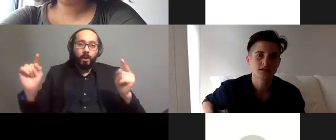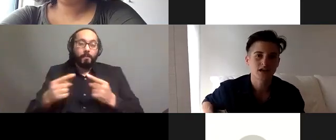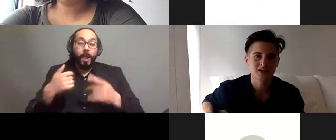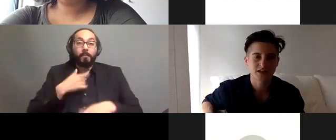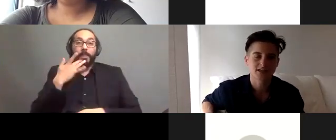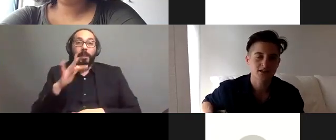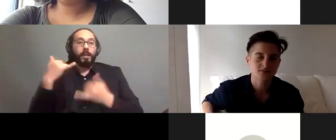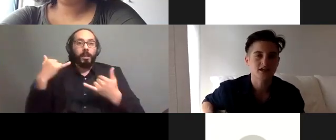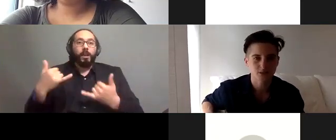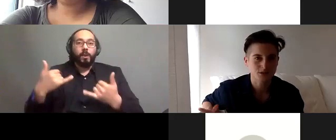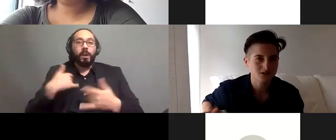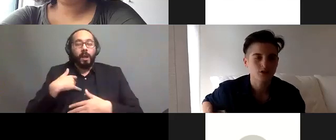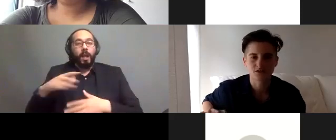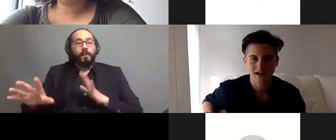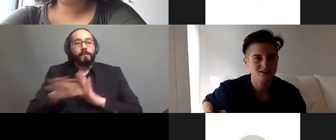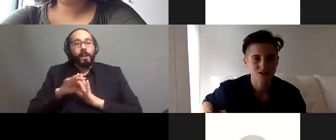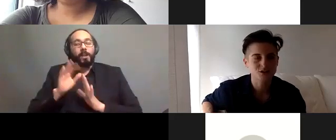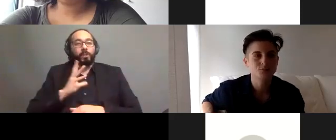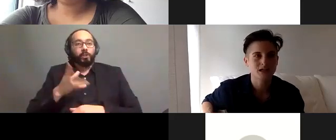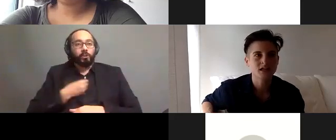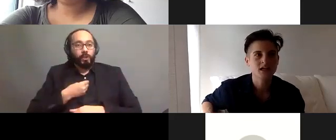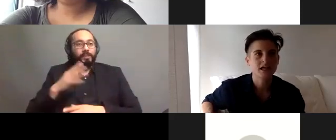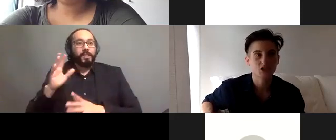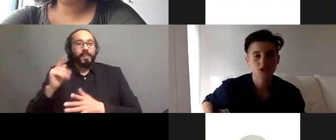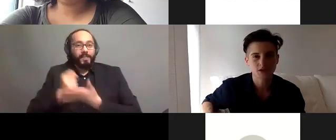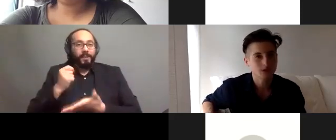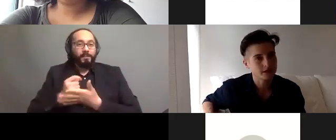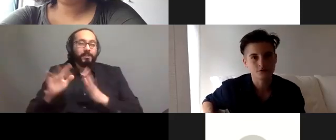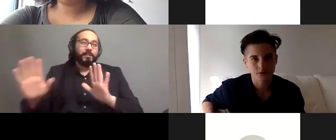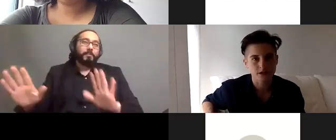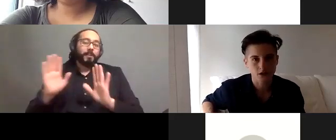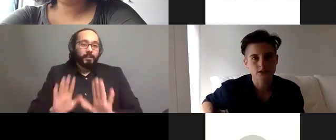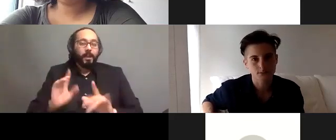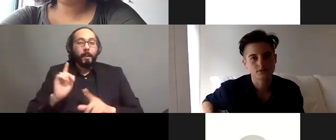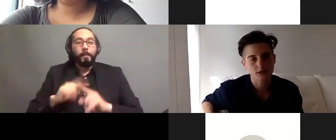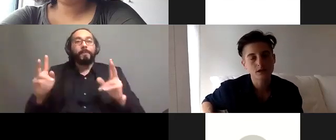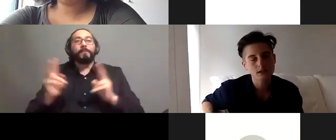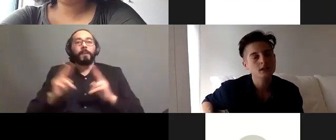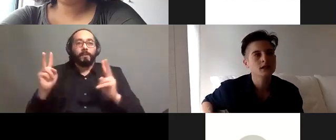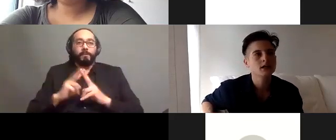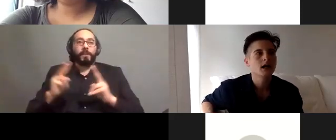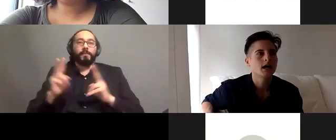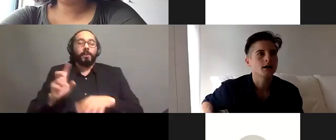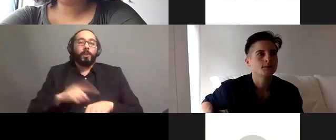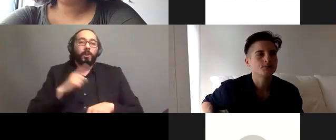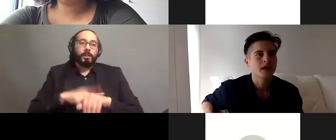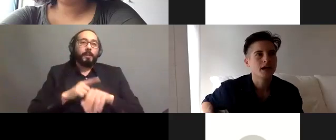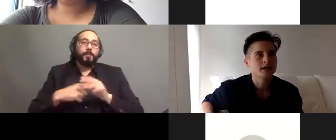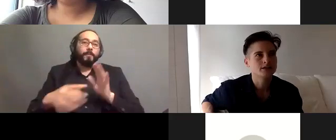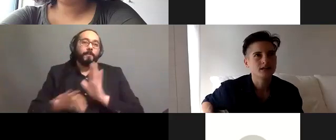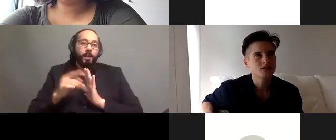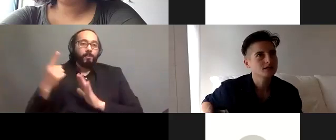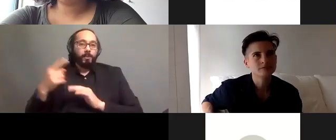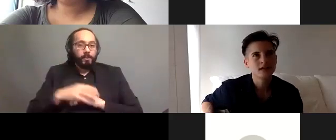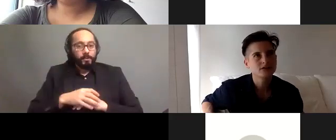found a trans-identified therapist, so that's all good. But it took me a very, very long time to find one.